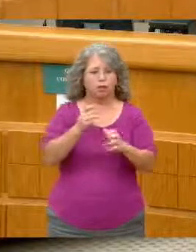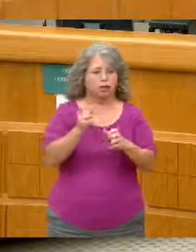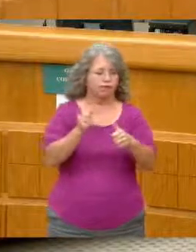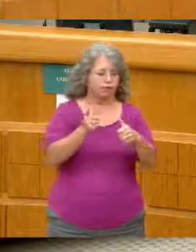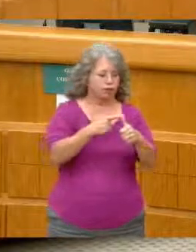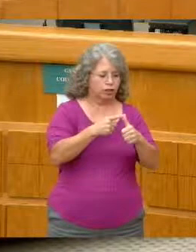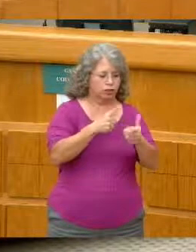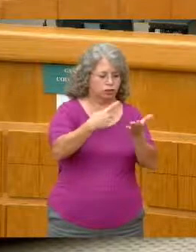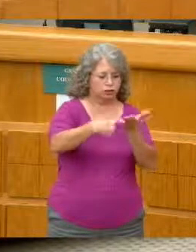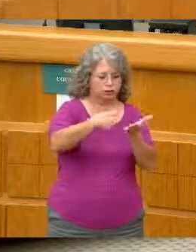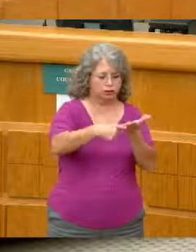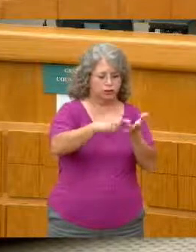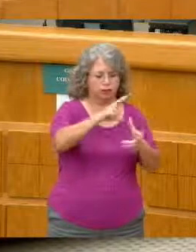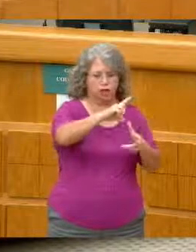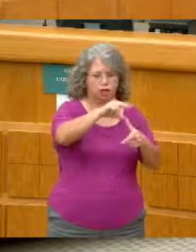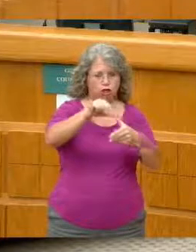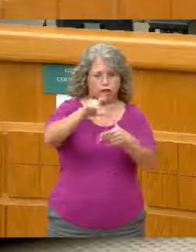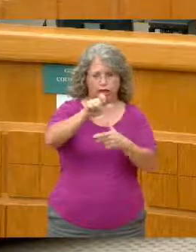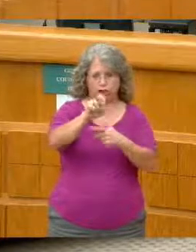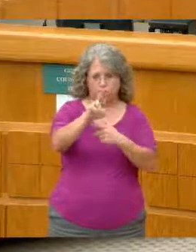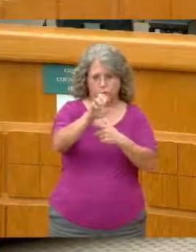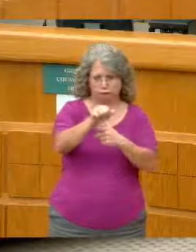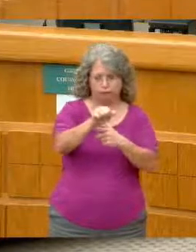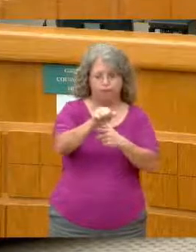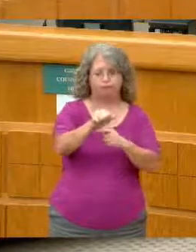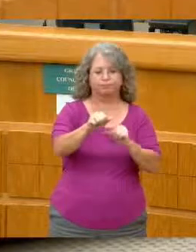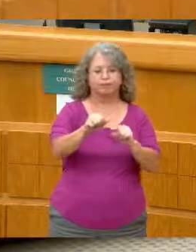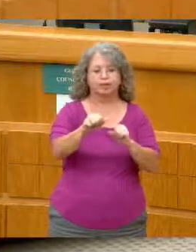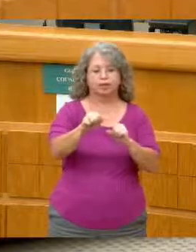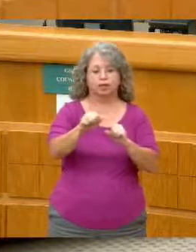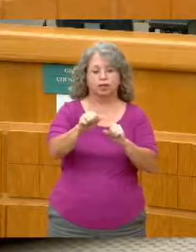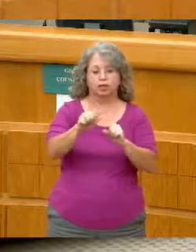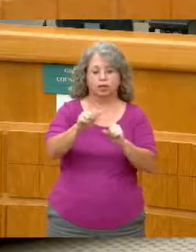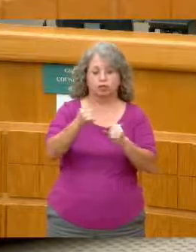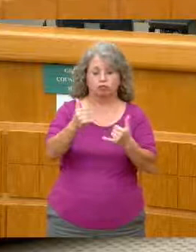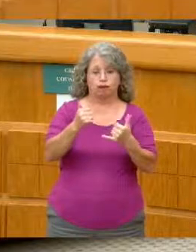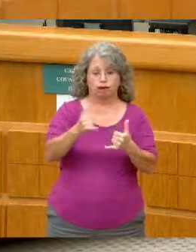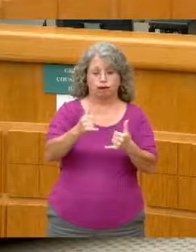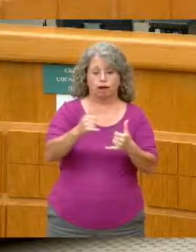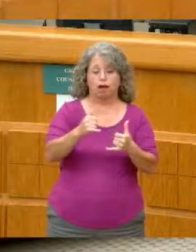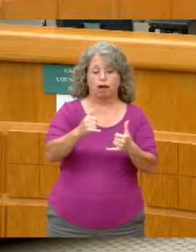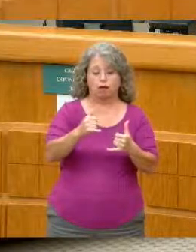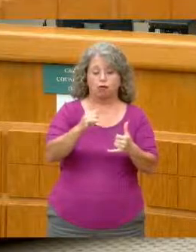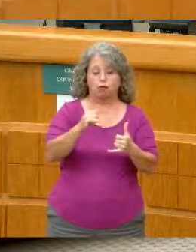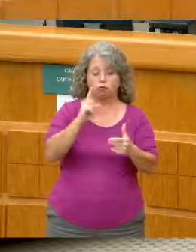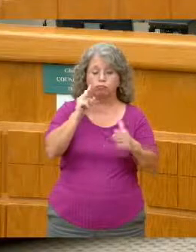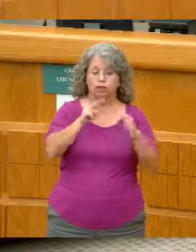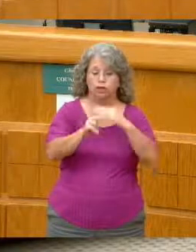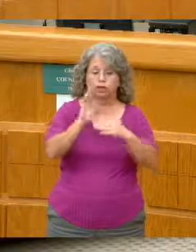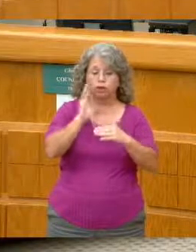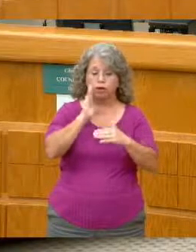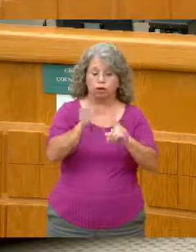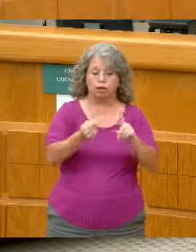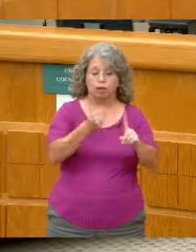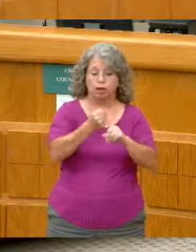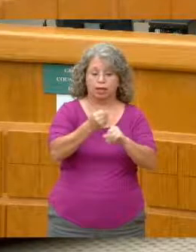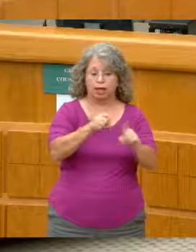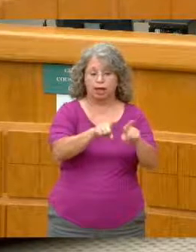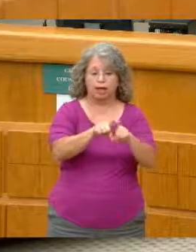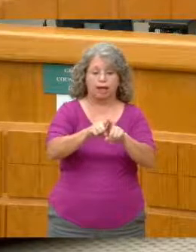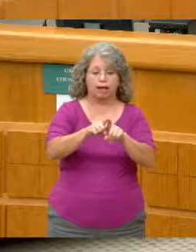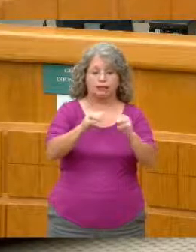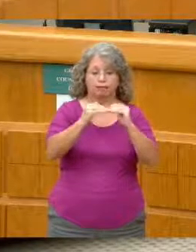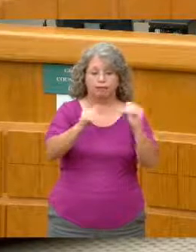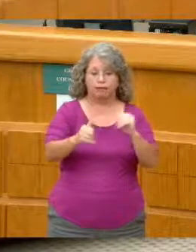want to speak very briefly about Hurricane Laura. And although Hurricane Laura is currently projected to be a Category